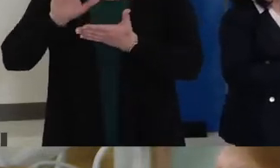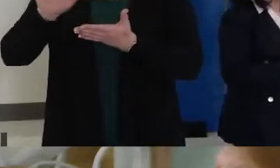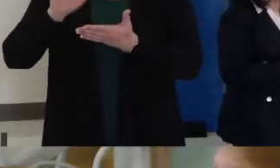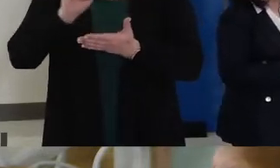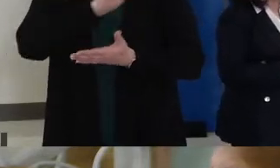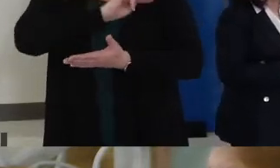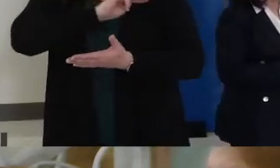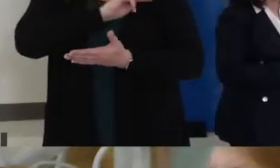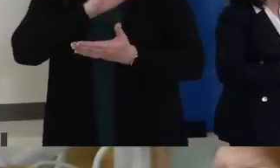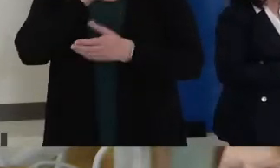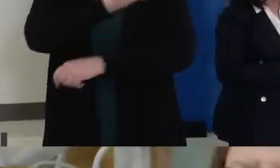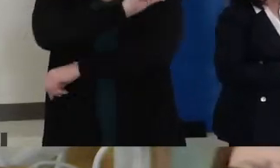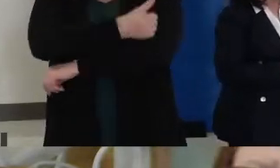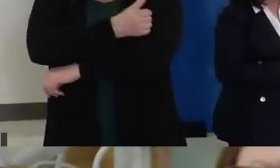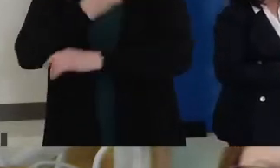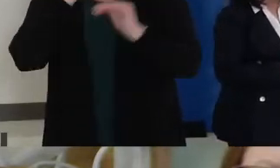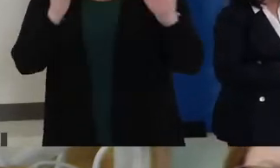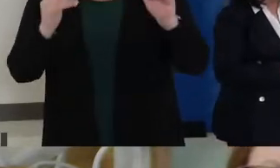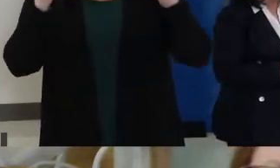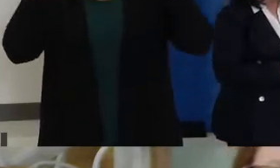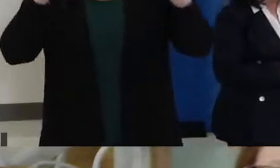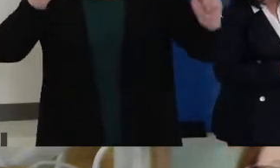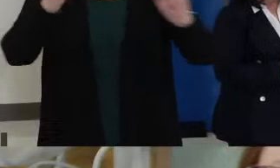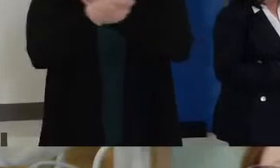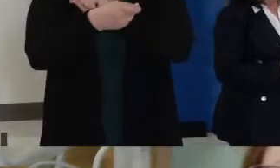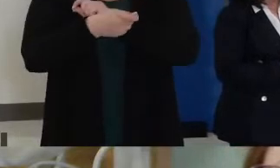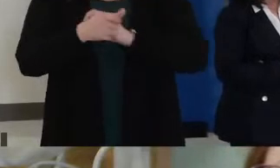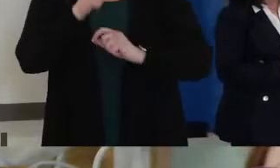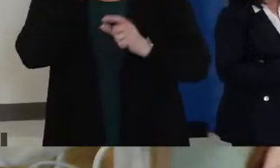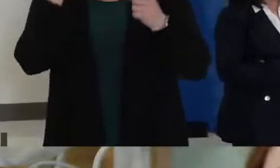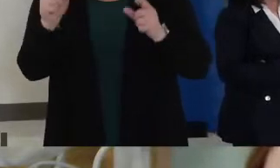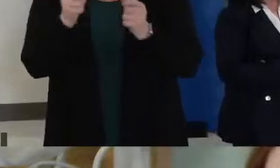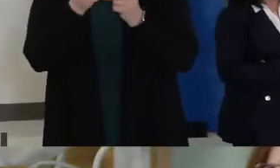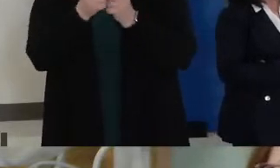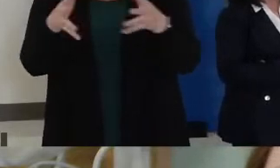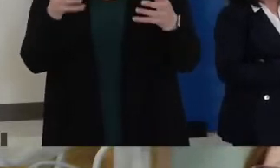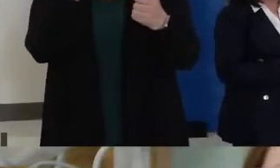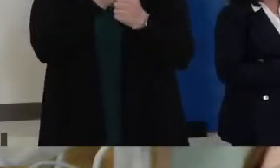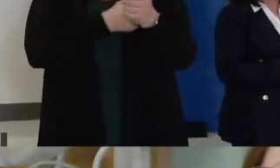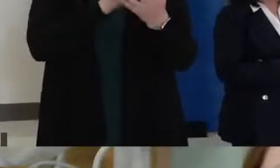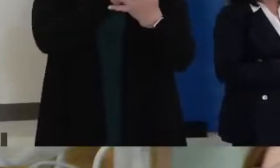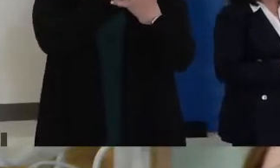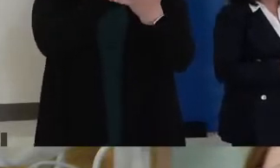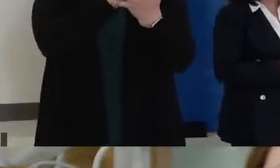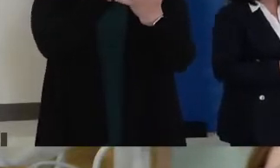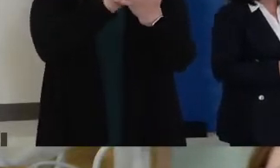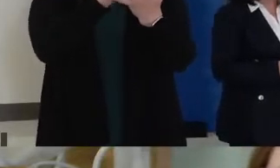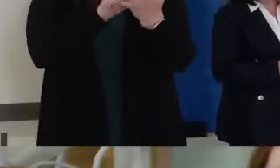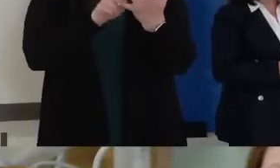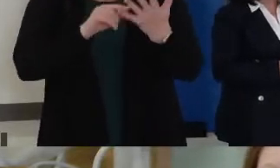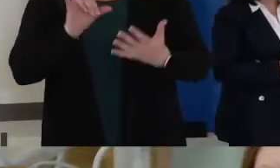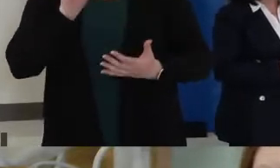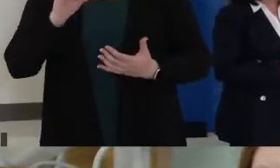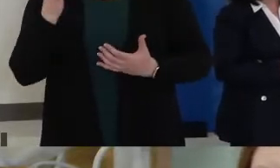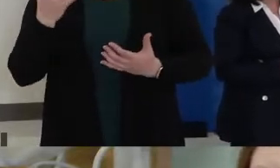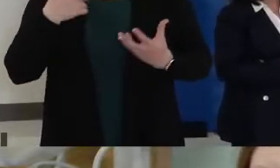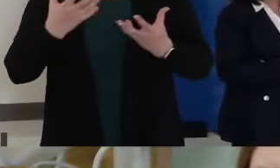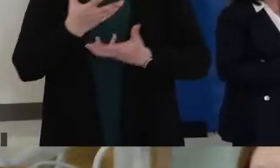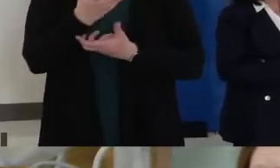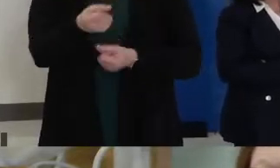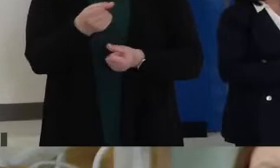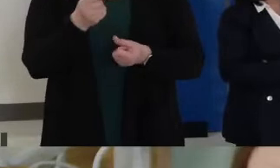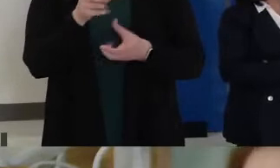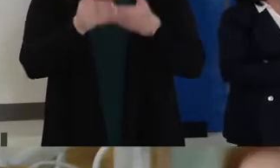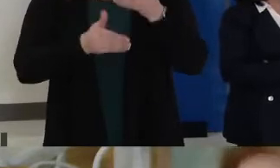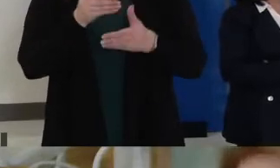in advancing these reforms, but more important than anyone else, not going to happen without each and every one of you. And that's why we entrust this process will be